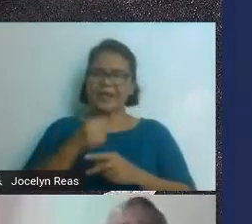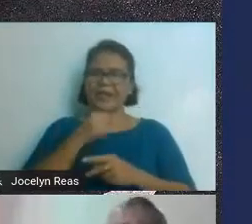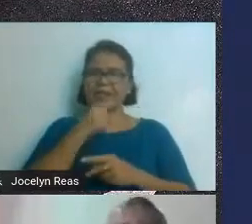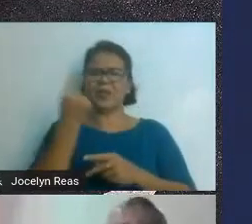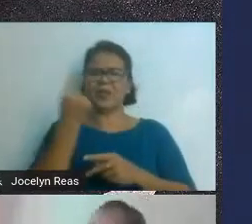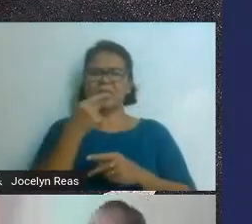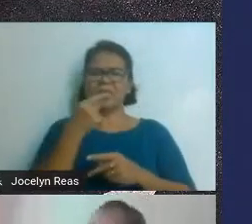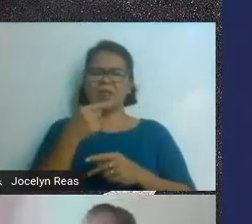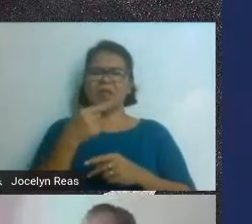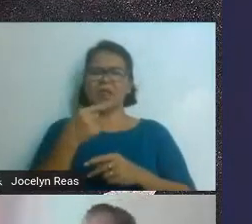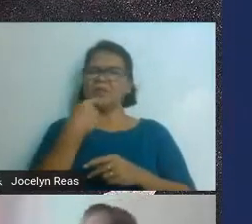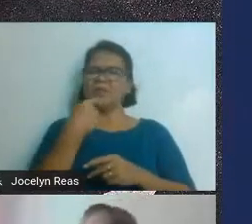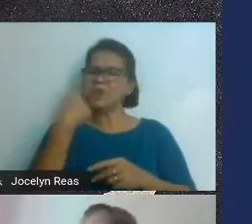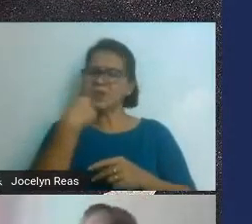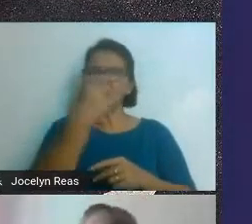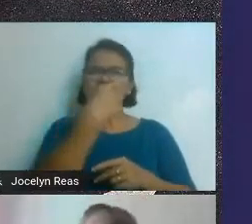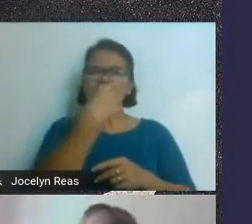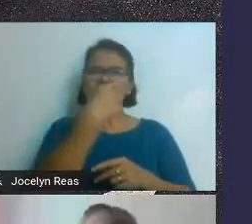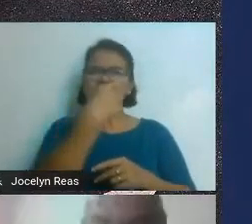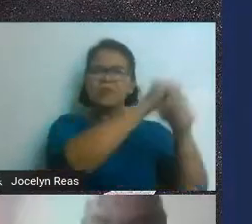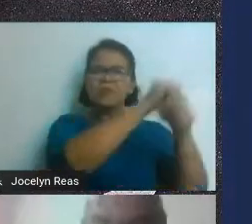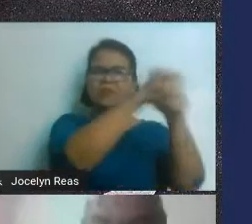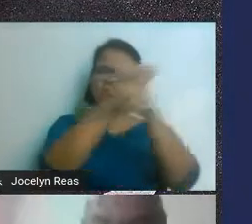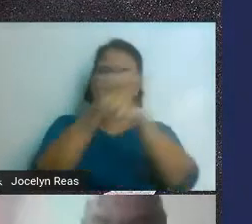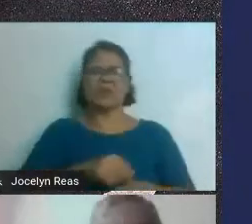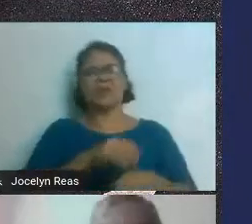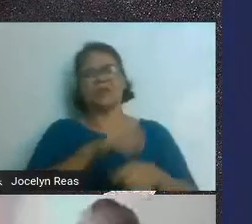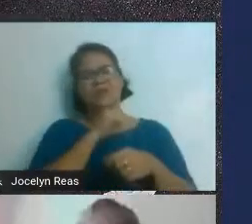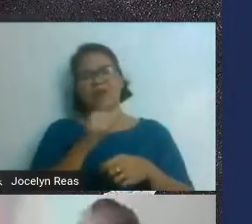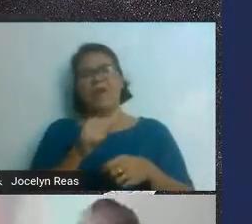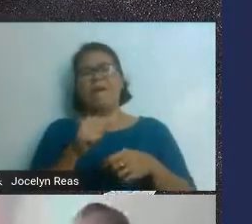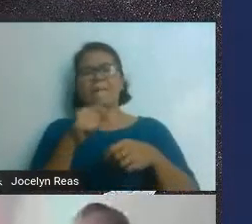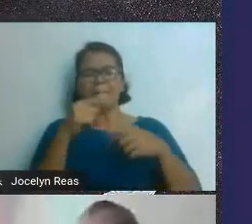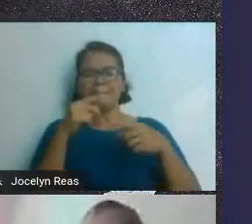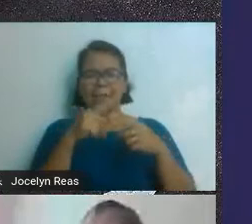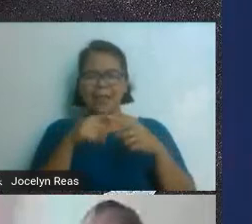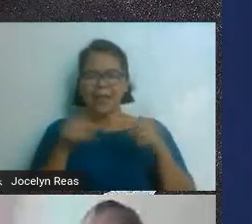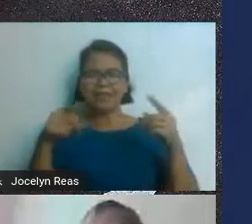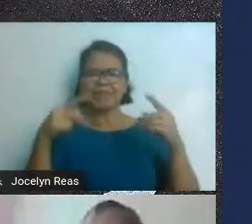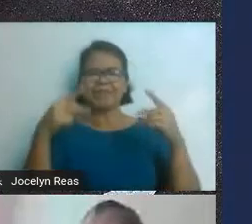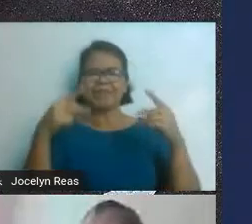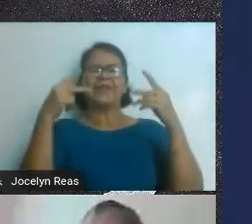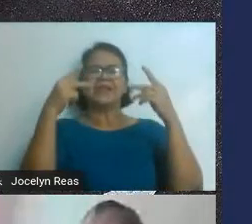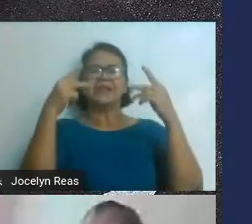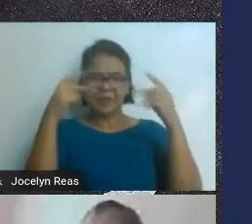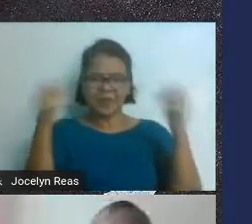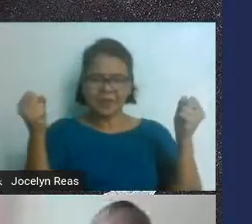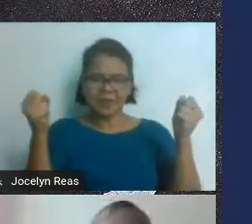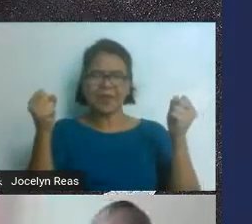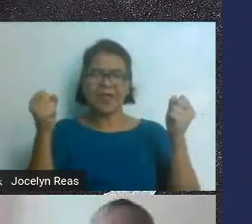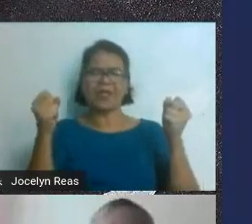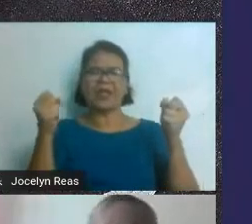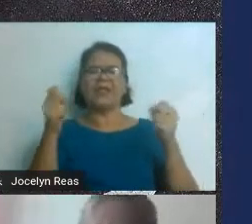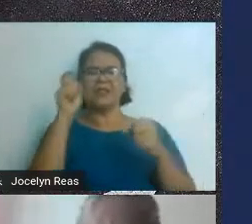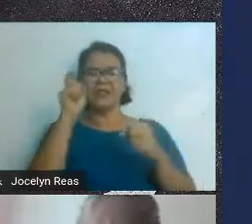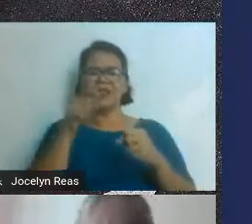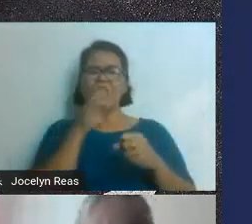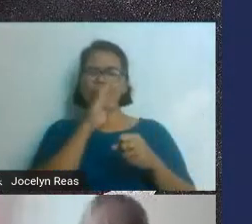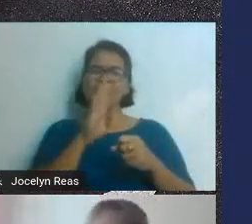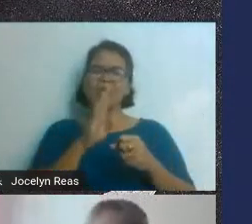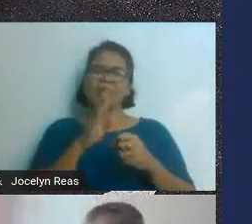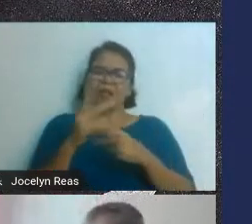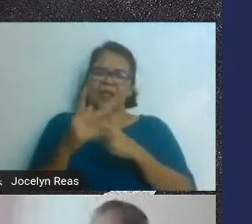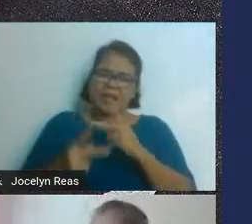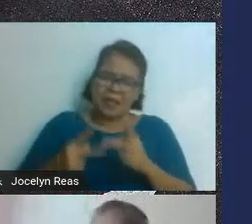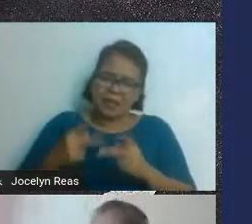wisdom ng iyong mga fellow teachers. Yun ang napag-alaman namin sa Calabarzon, and I'm sharing this, as I've said, with everybody else who